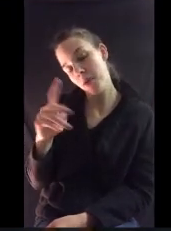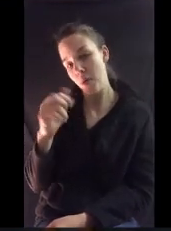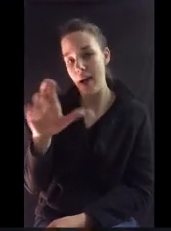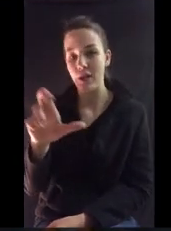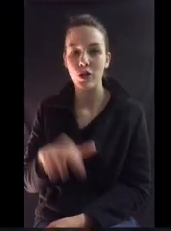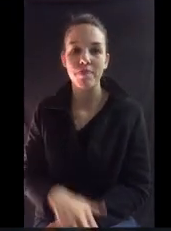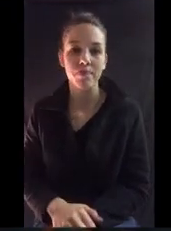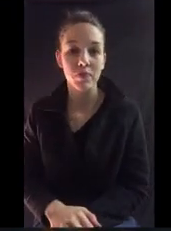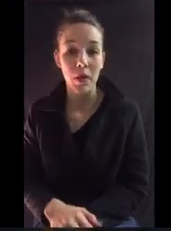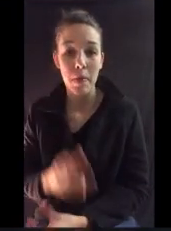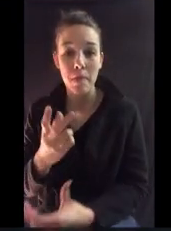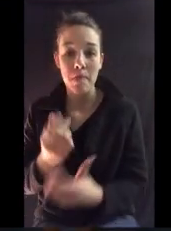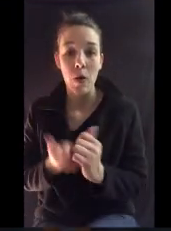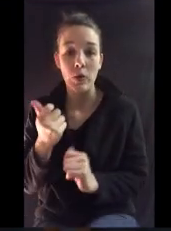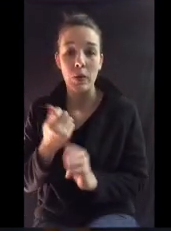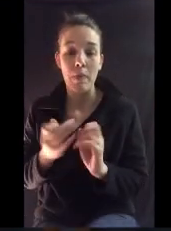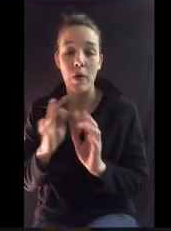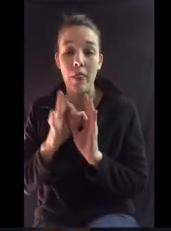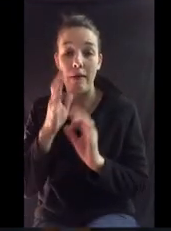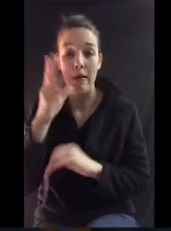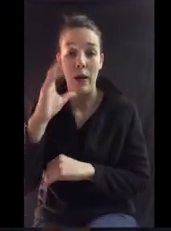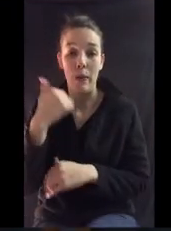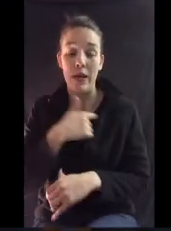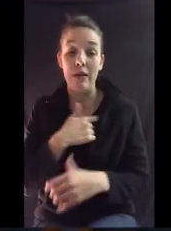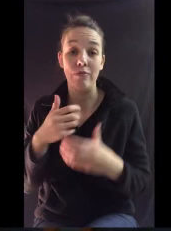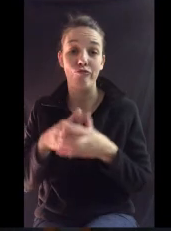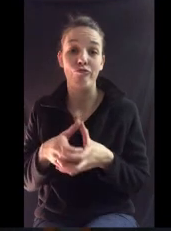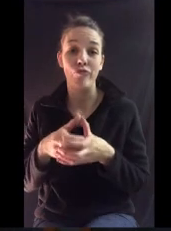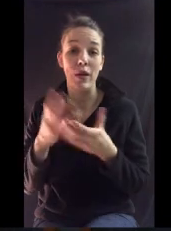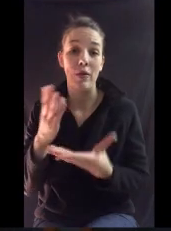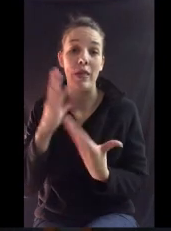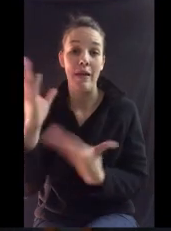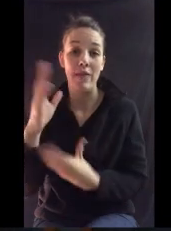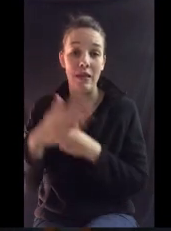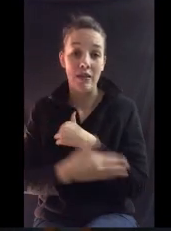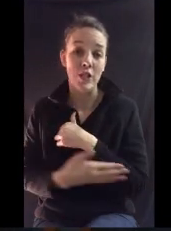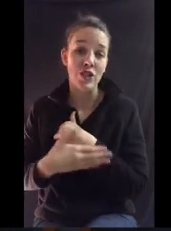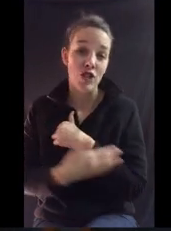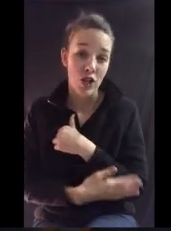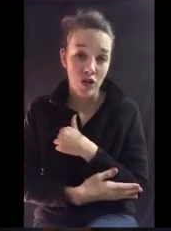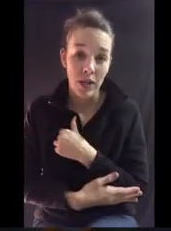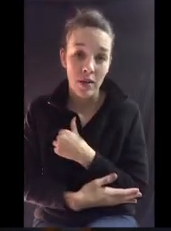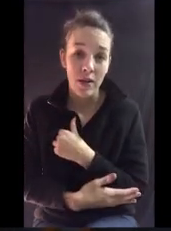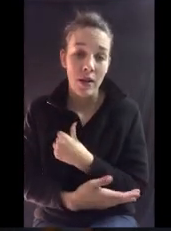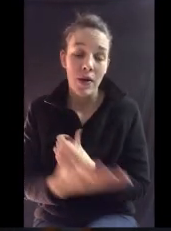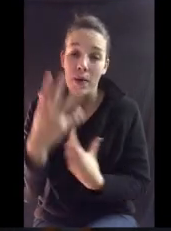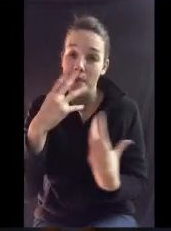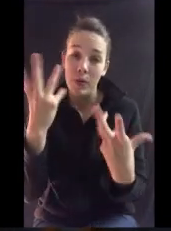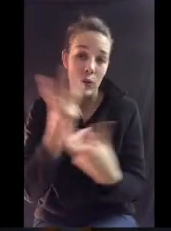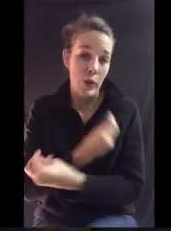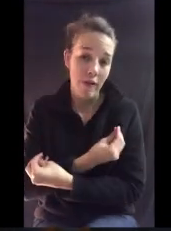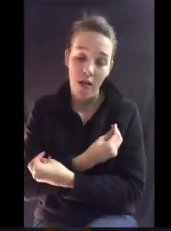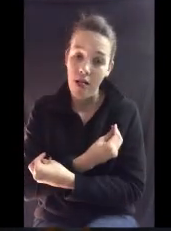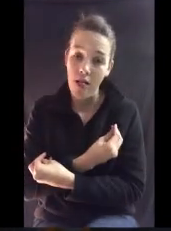Ed and Mabel Wagner. But most importantly, God, as we gather on this day, we lift up this country,